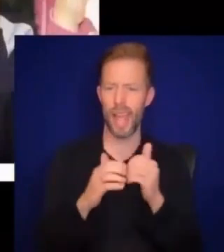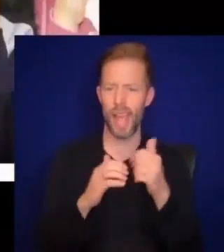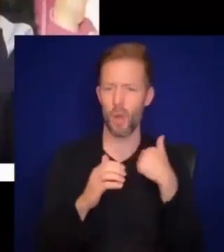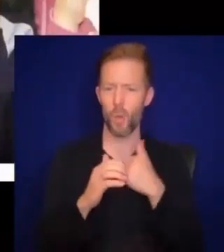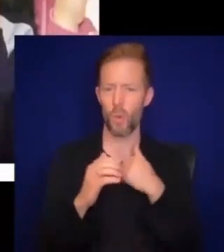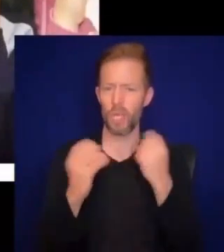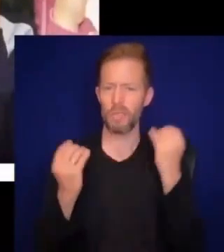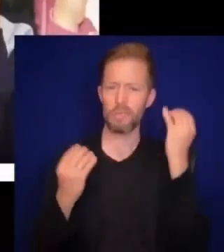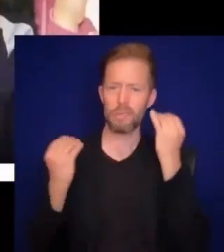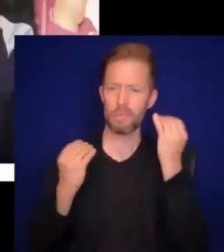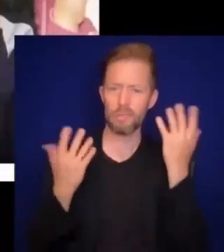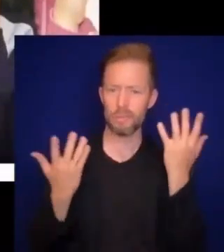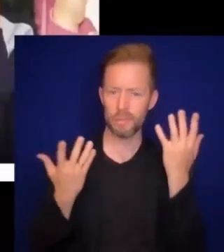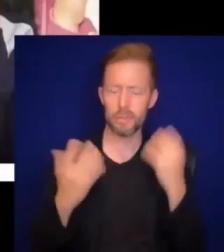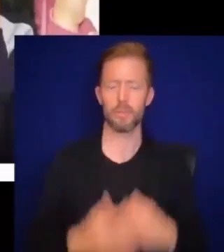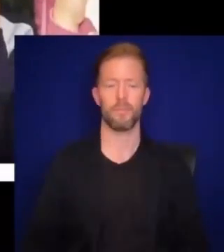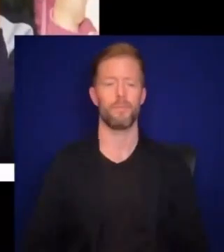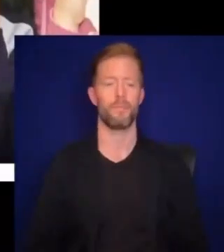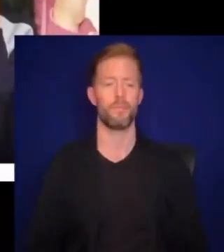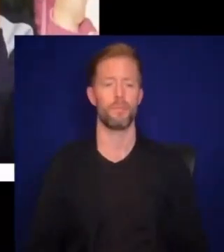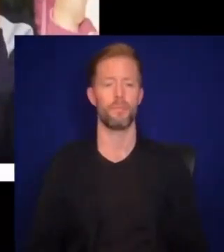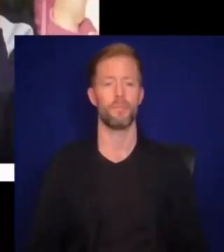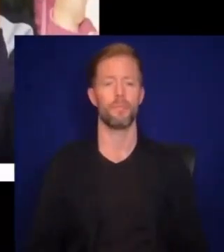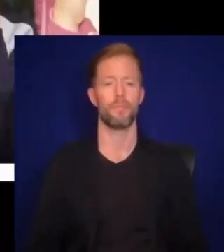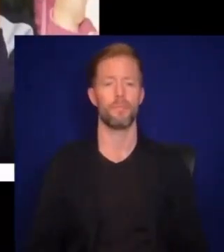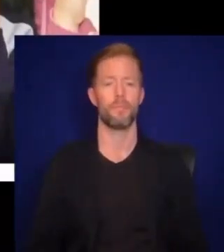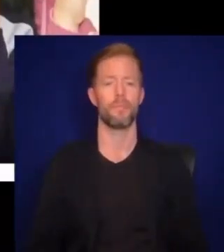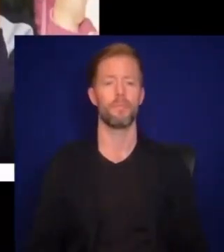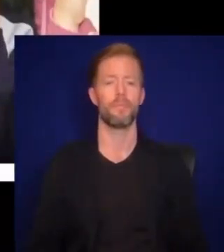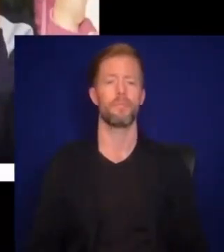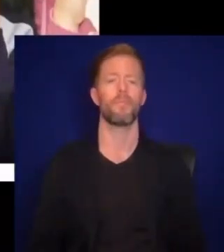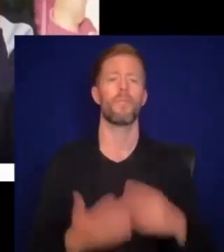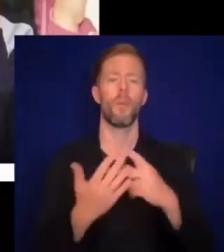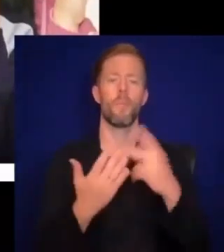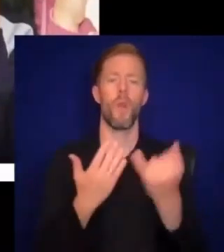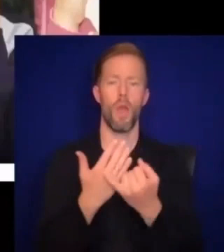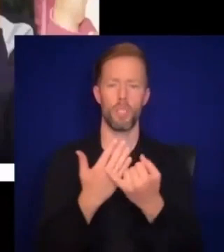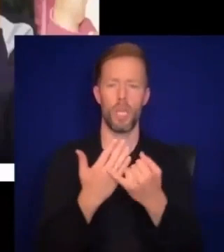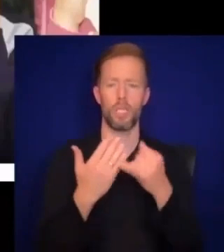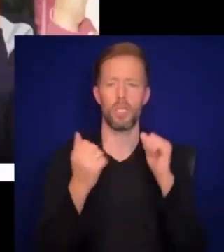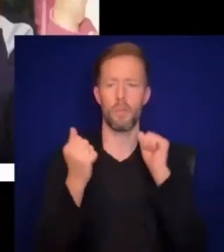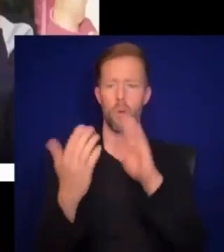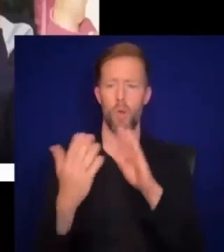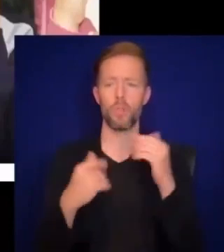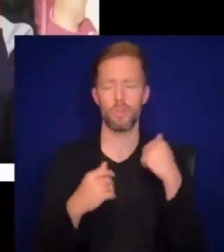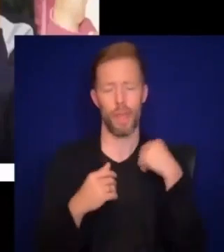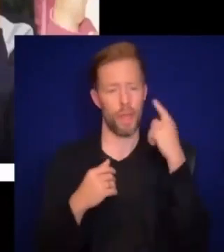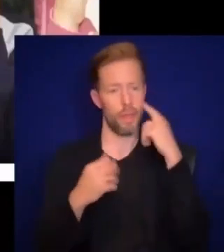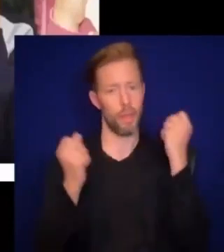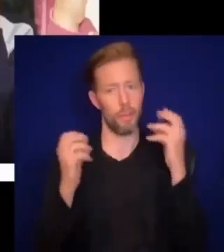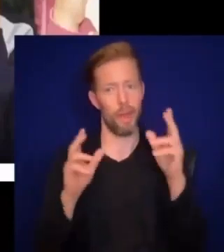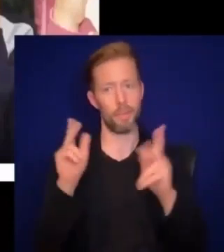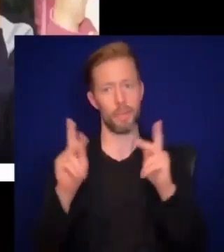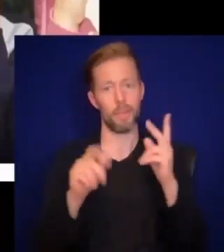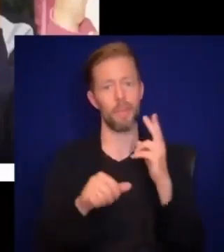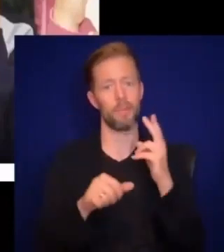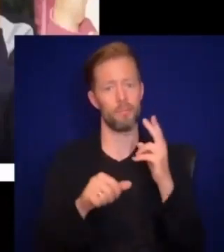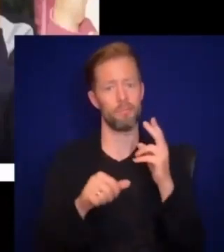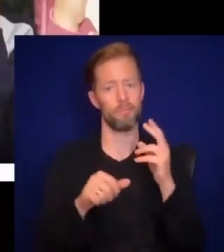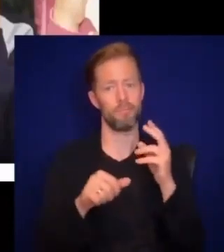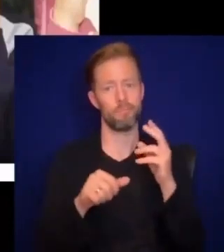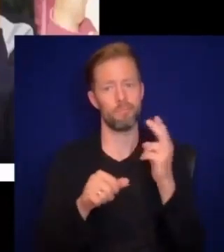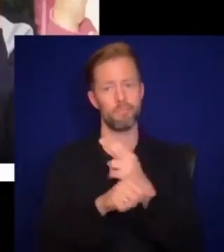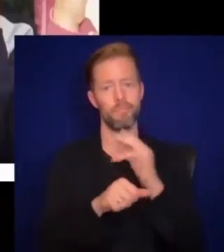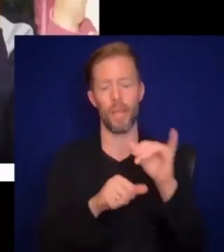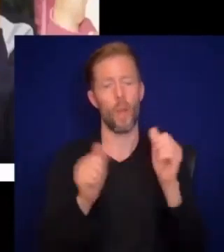Well, there is this way of working that is called the project approach, but I think many people are using it perhaps